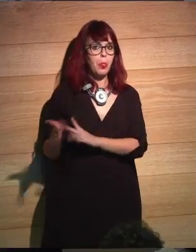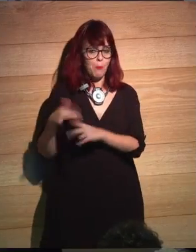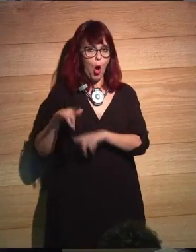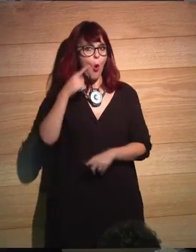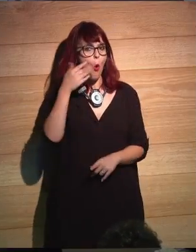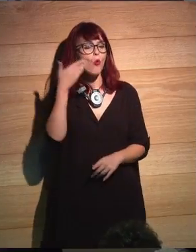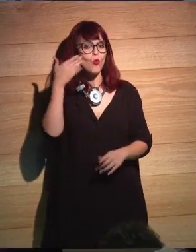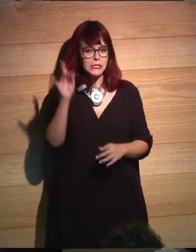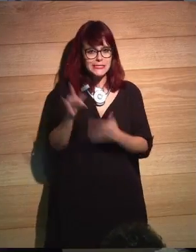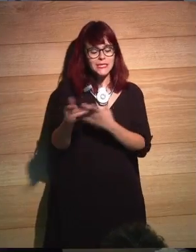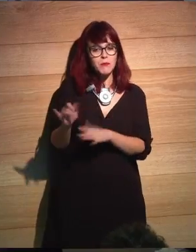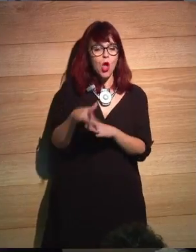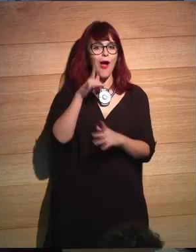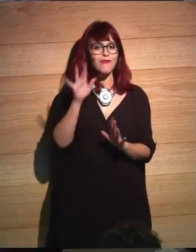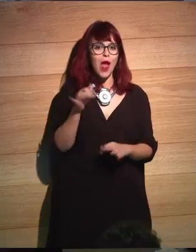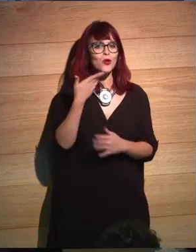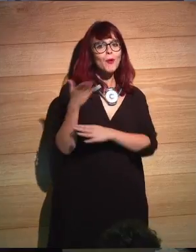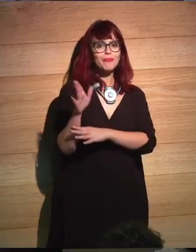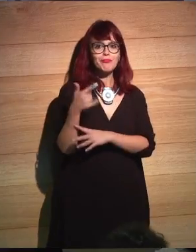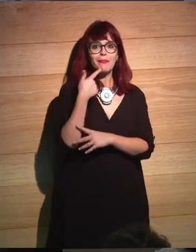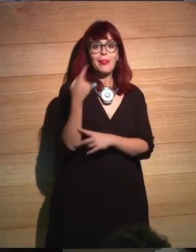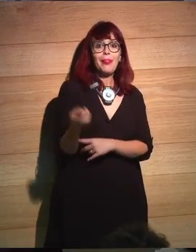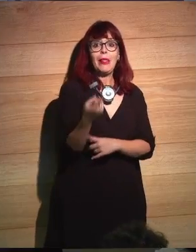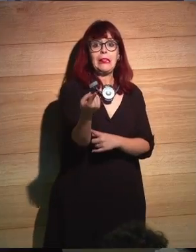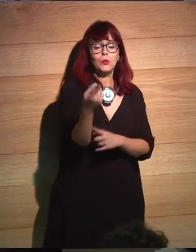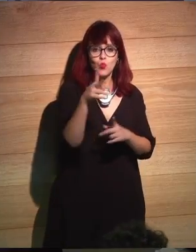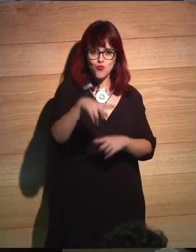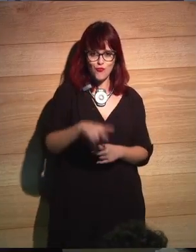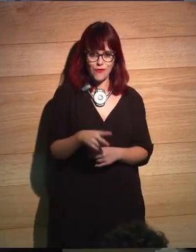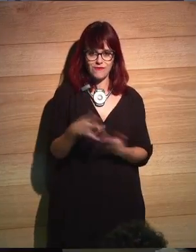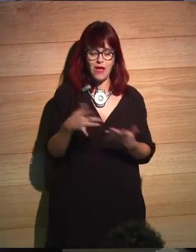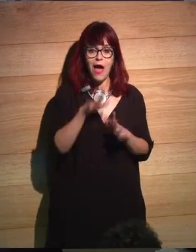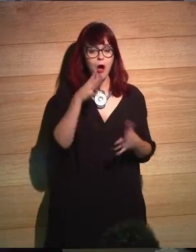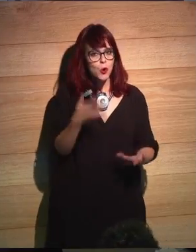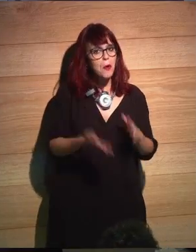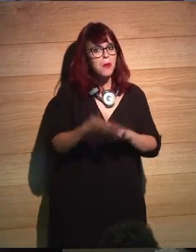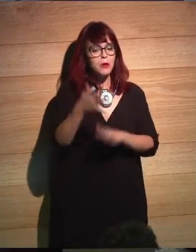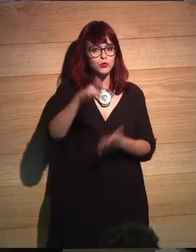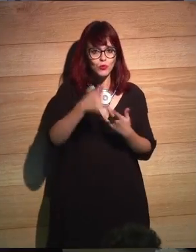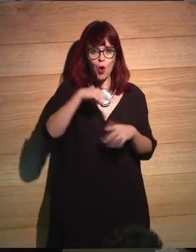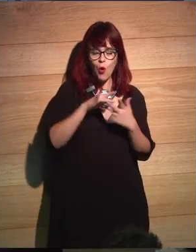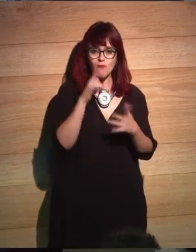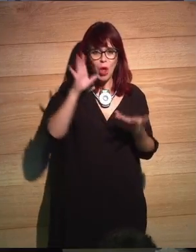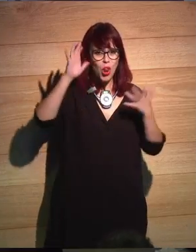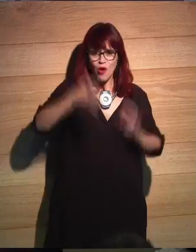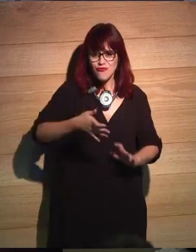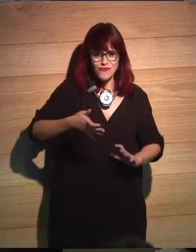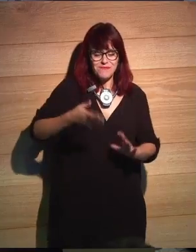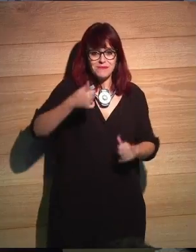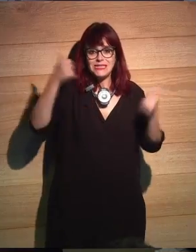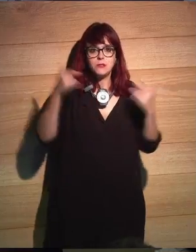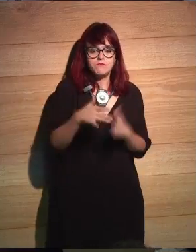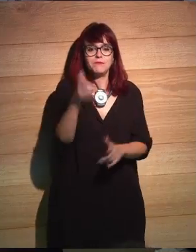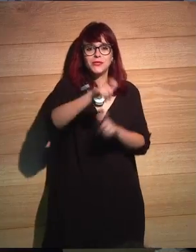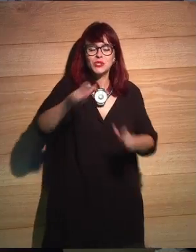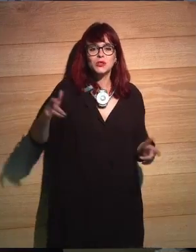off. And now it's going bananas in a way. People have cottages, cabins in